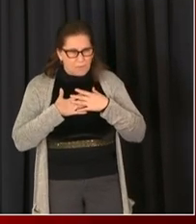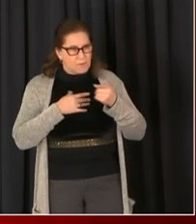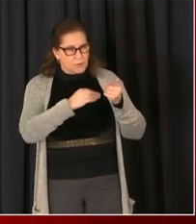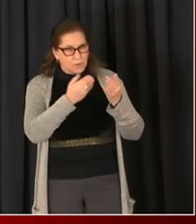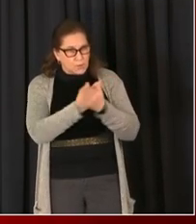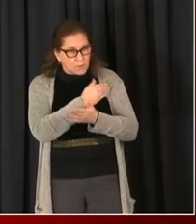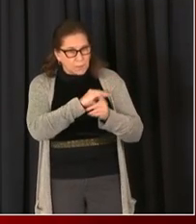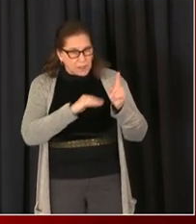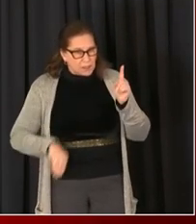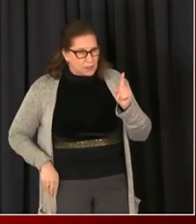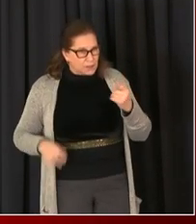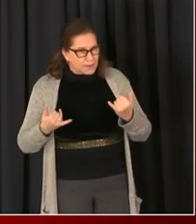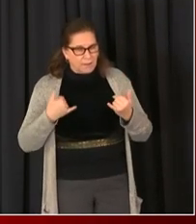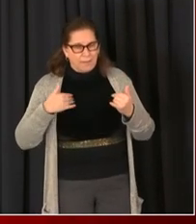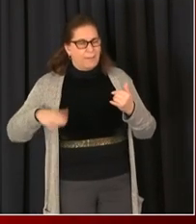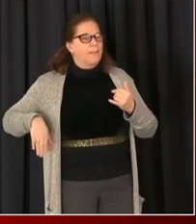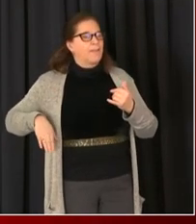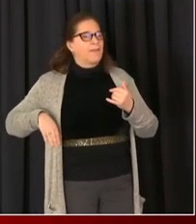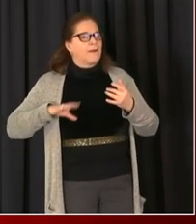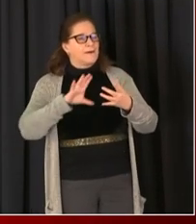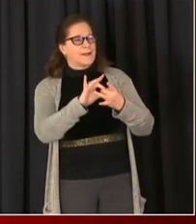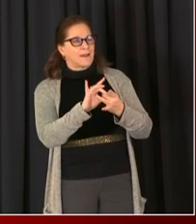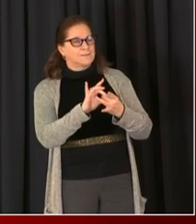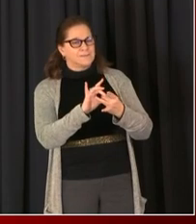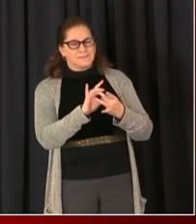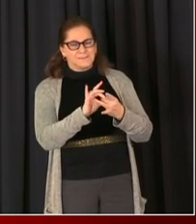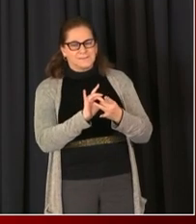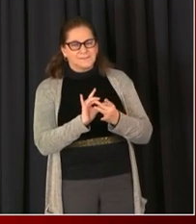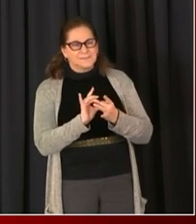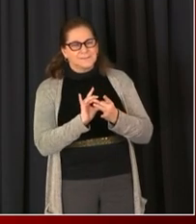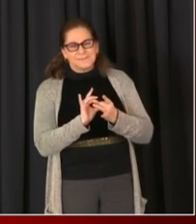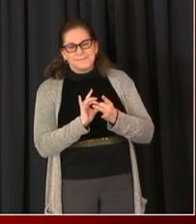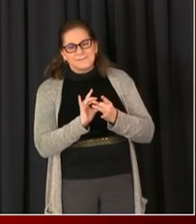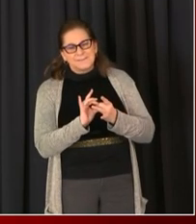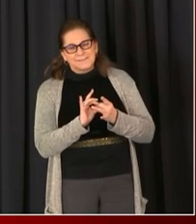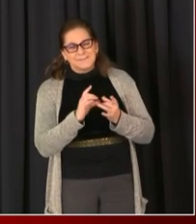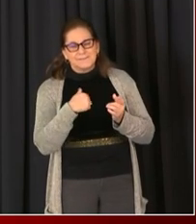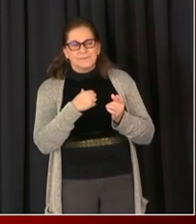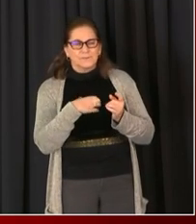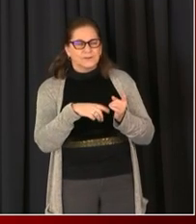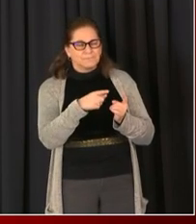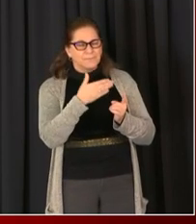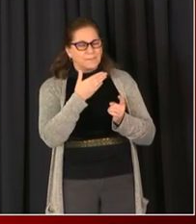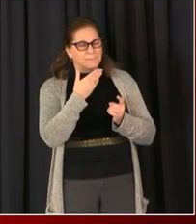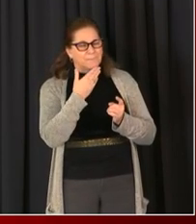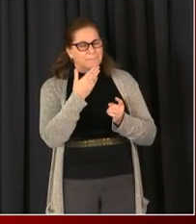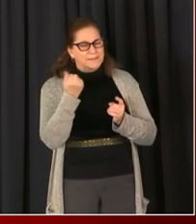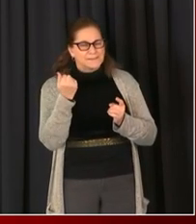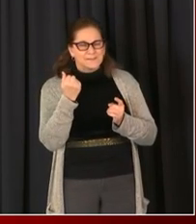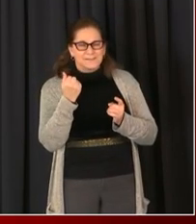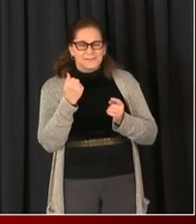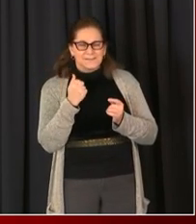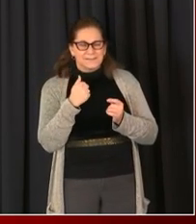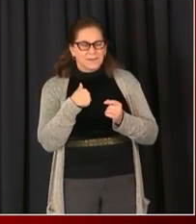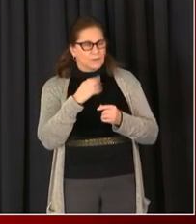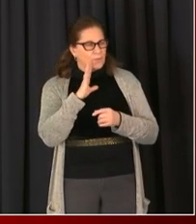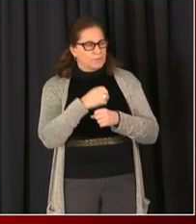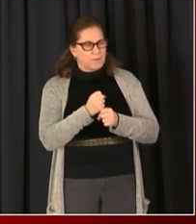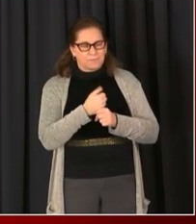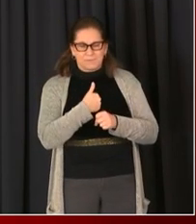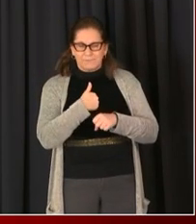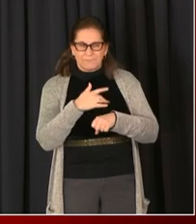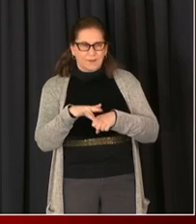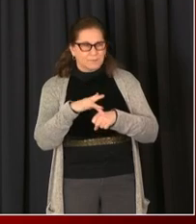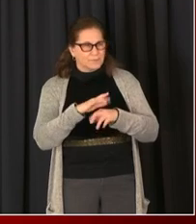best and will make myself available to him in any way that I can. Speaking of our local Brandon, as you